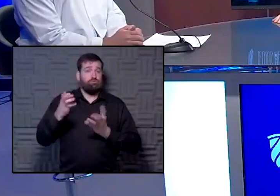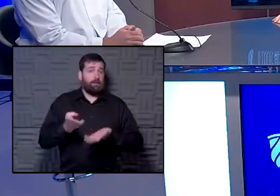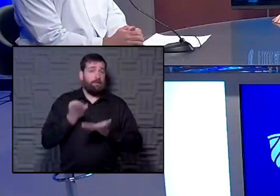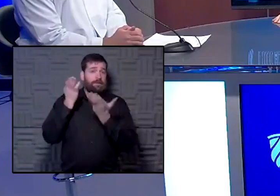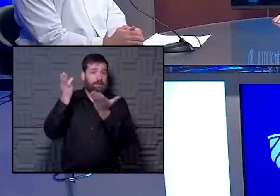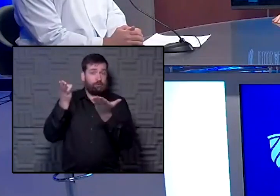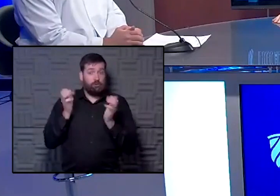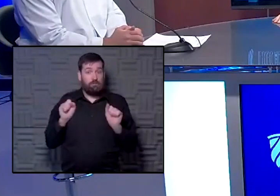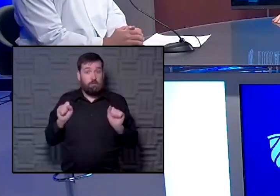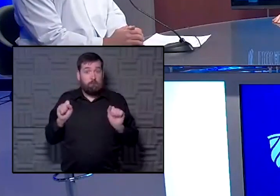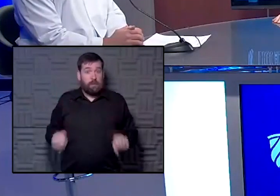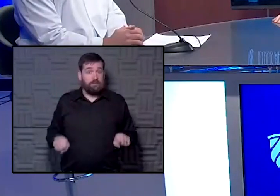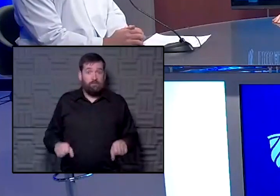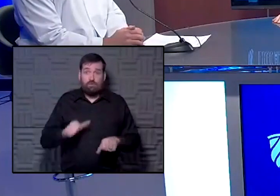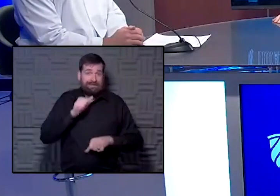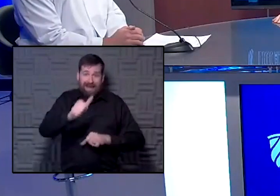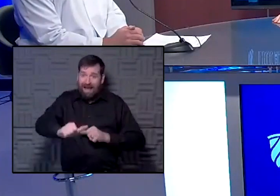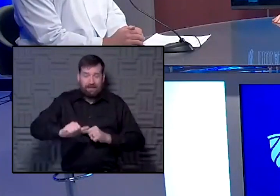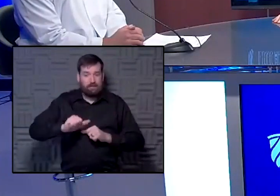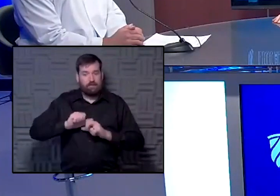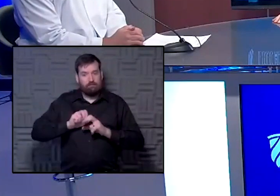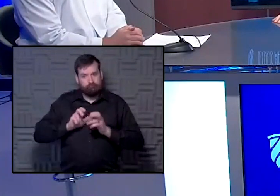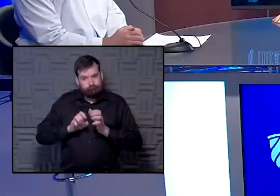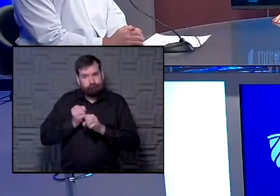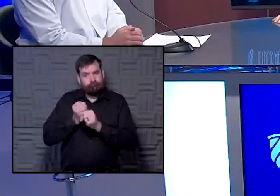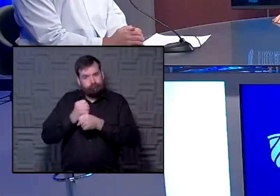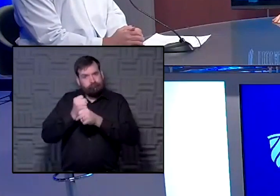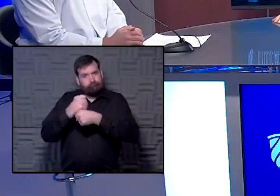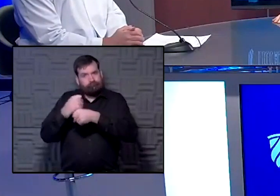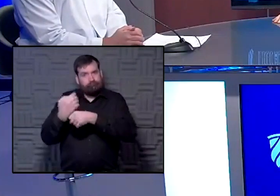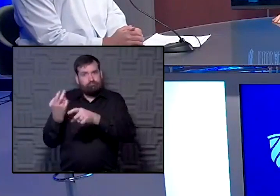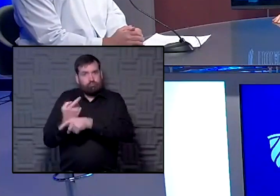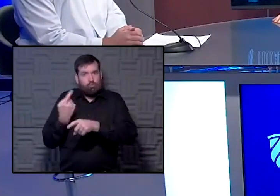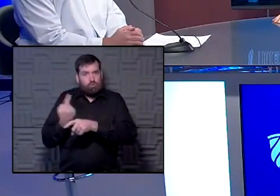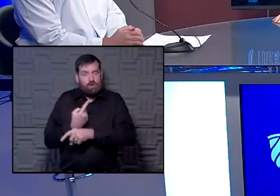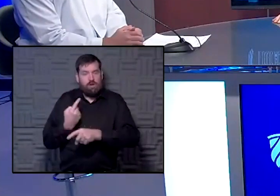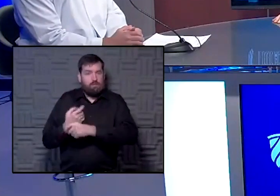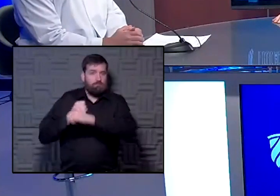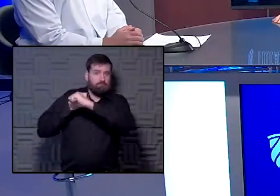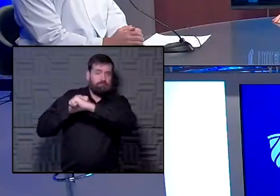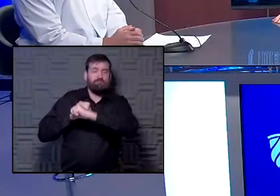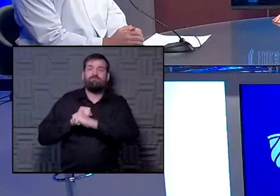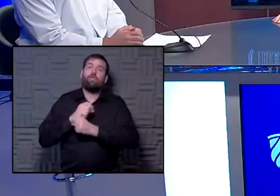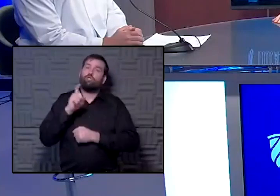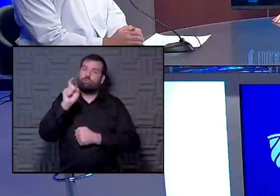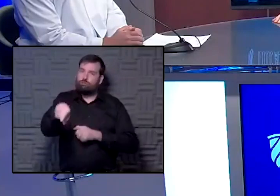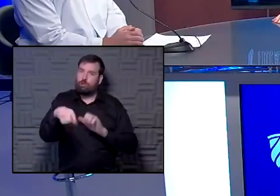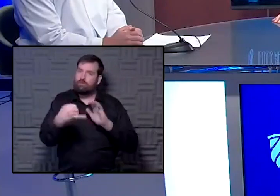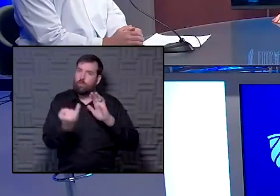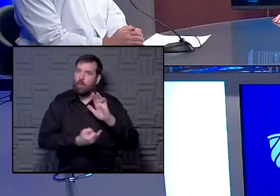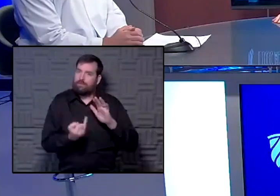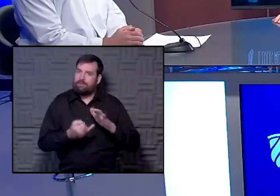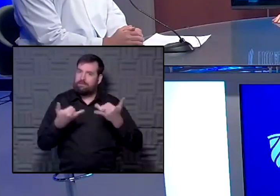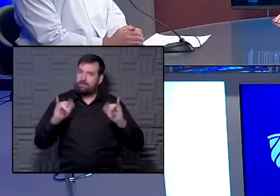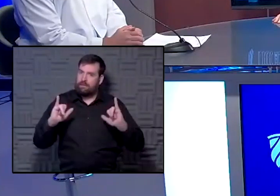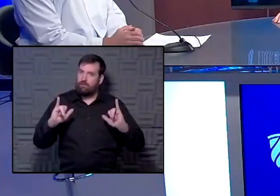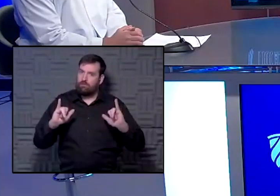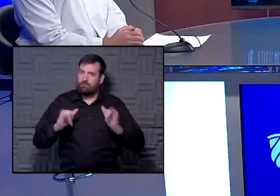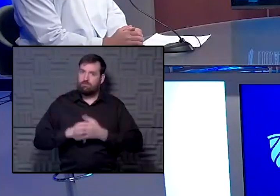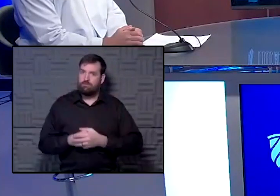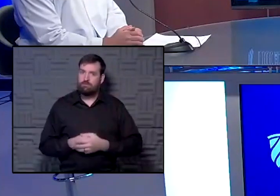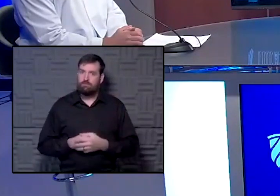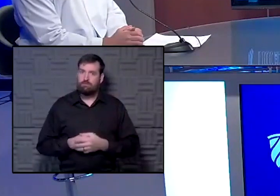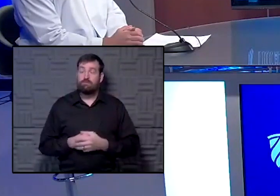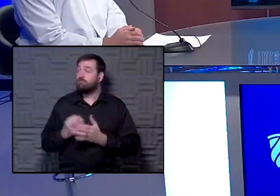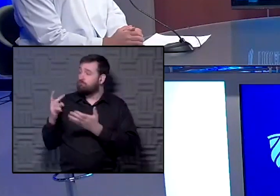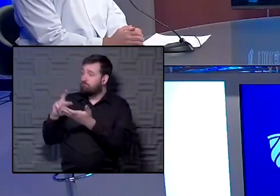have a chance that you're not developing adequate antibodies after that second, you should probably continue to quarantine. There you go. Yeah. Well, and that also